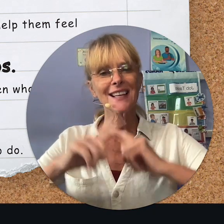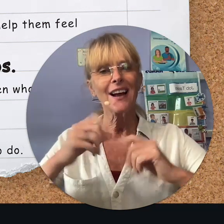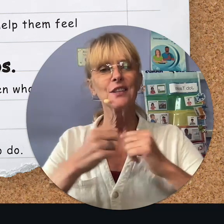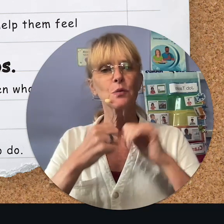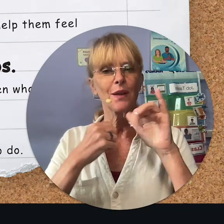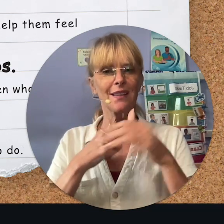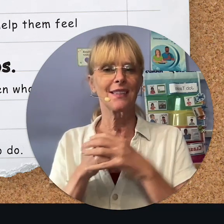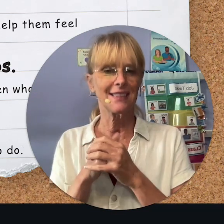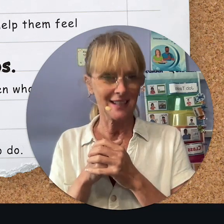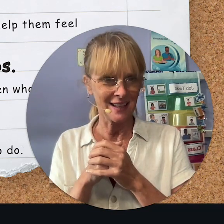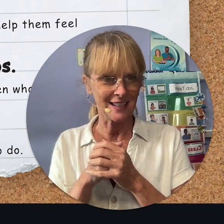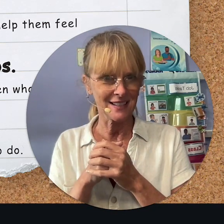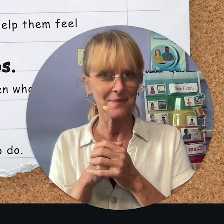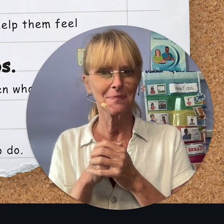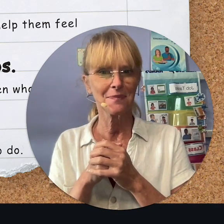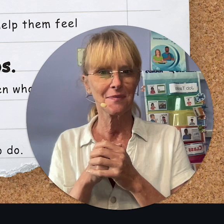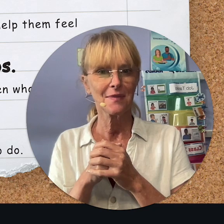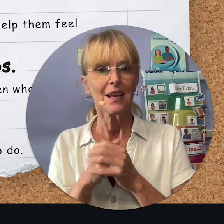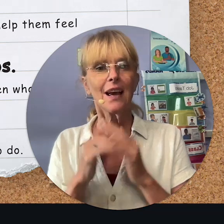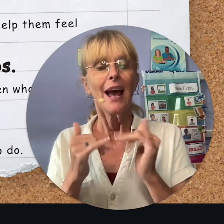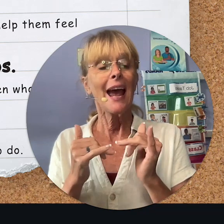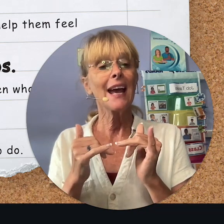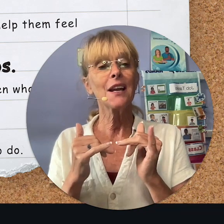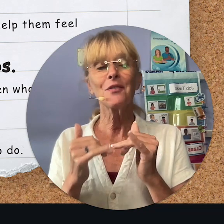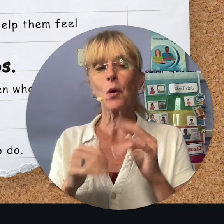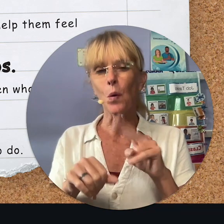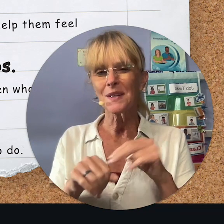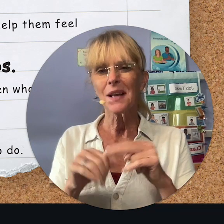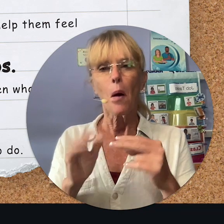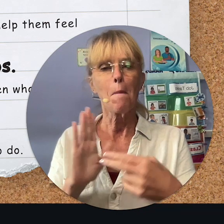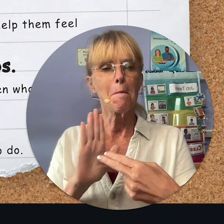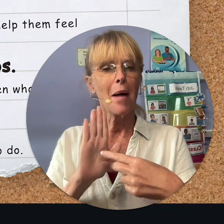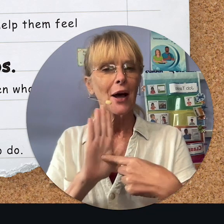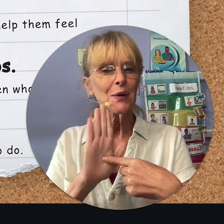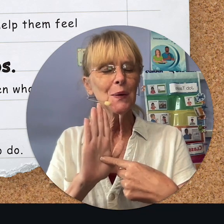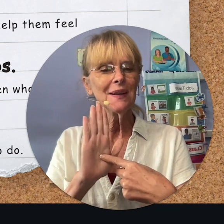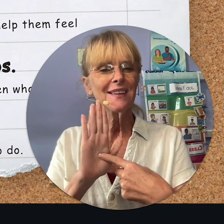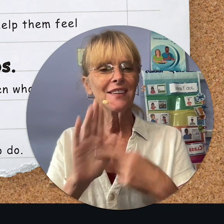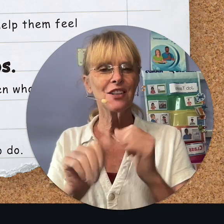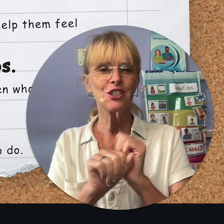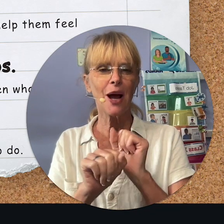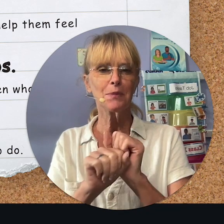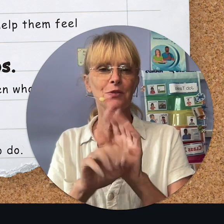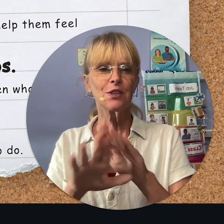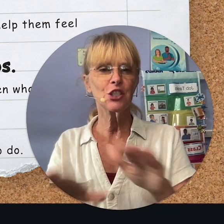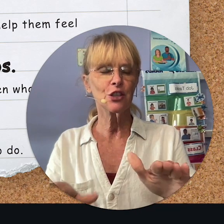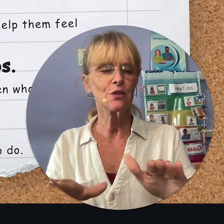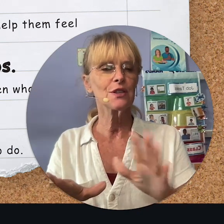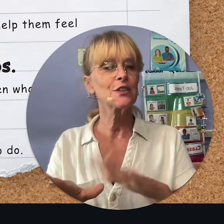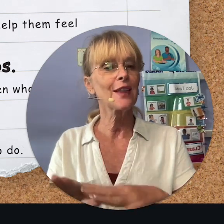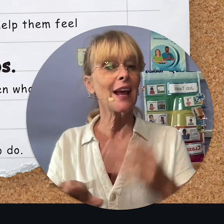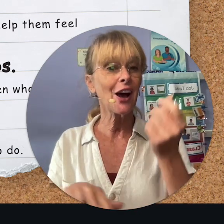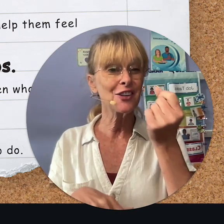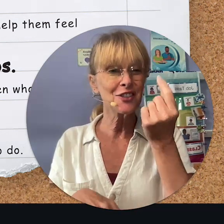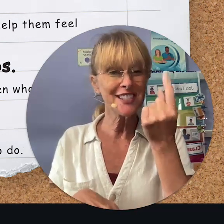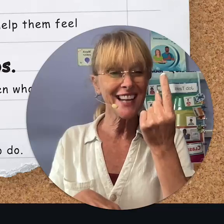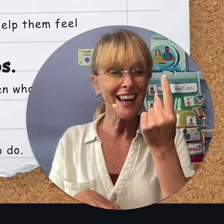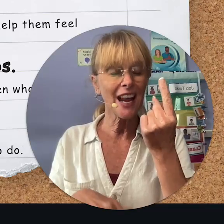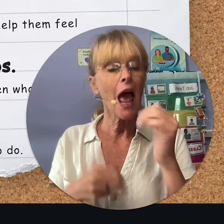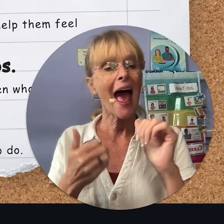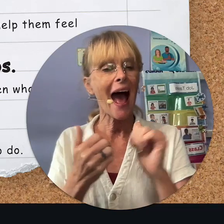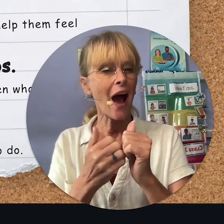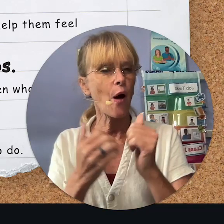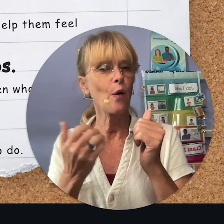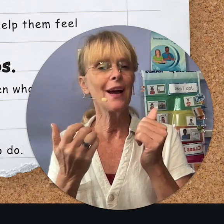the signs with this. And of course, model the jobs for the children so they